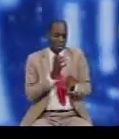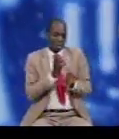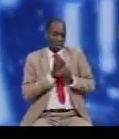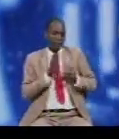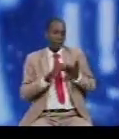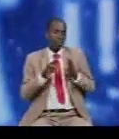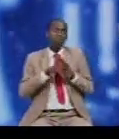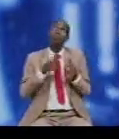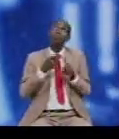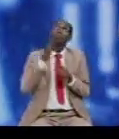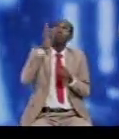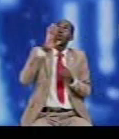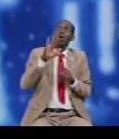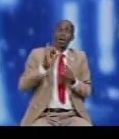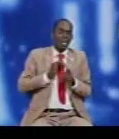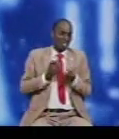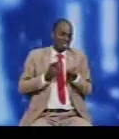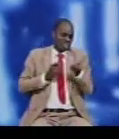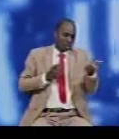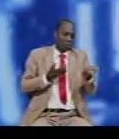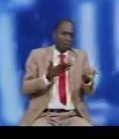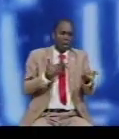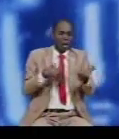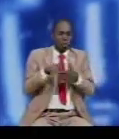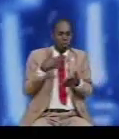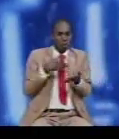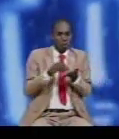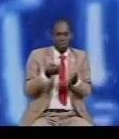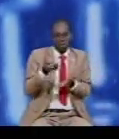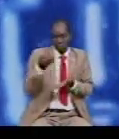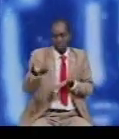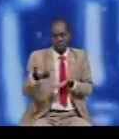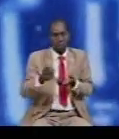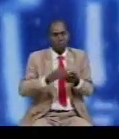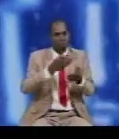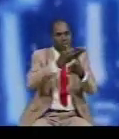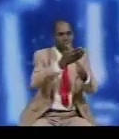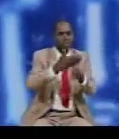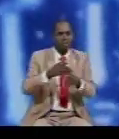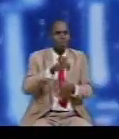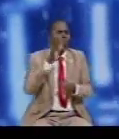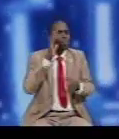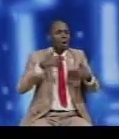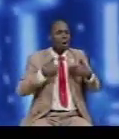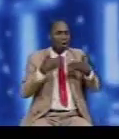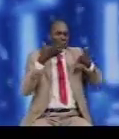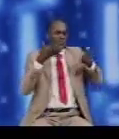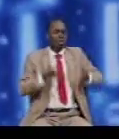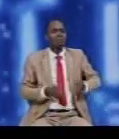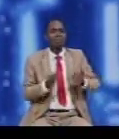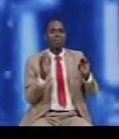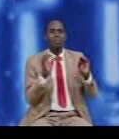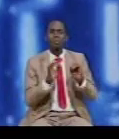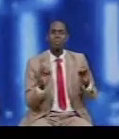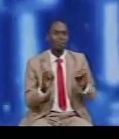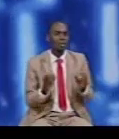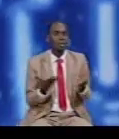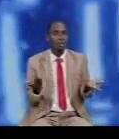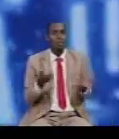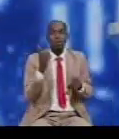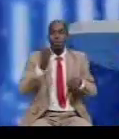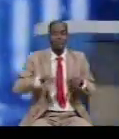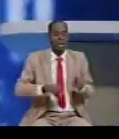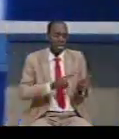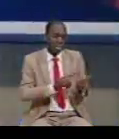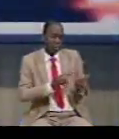of the forgiveness and you take a bit of the grace. You'll not have anything left. We cannot transfer the salvation to